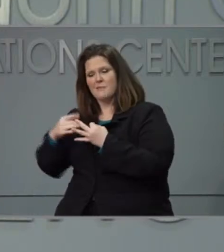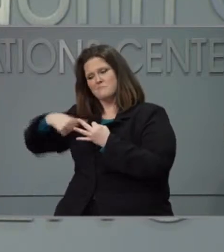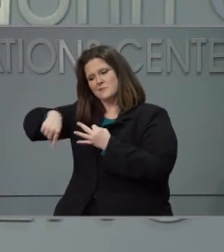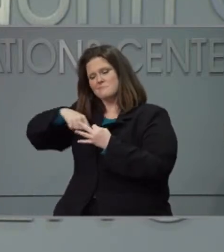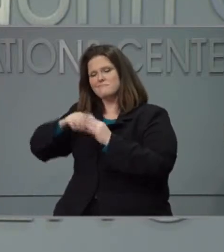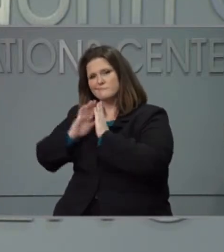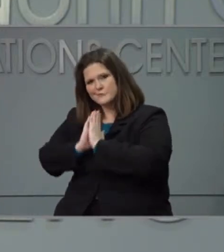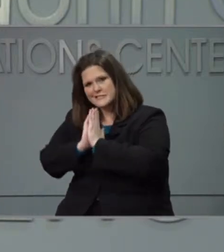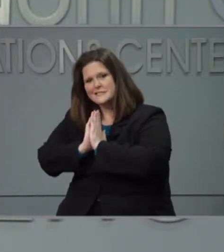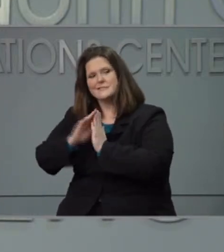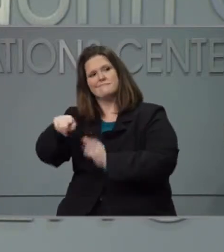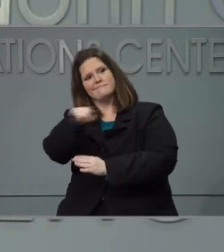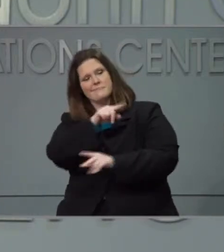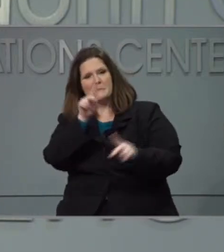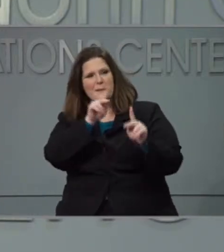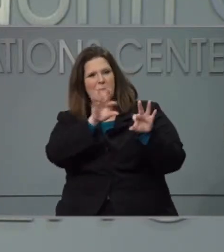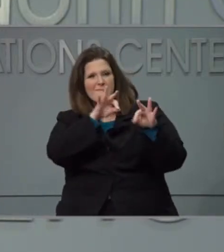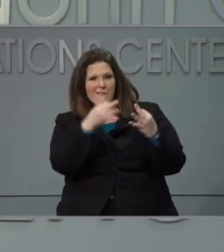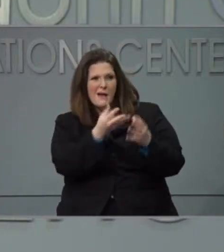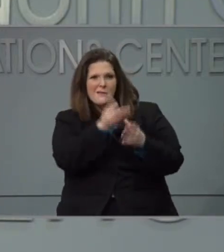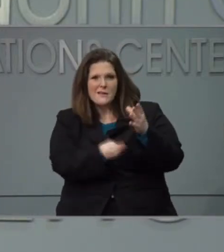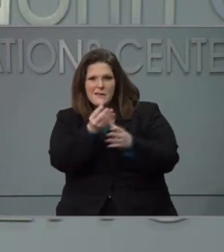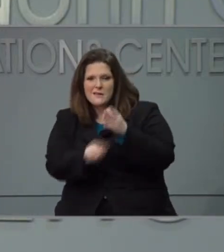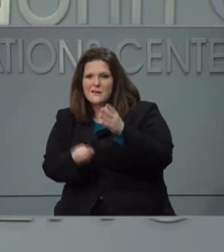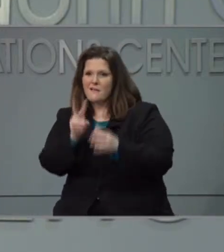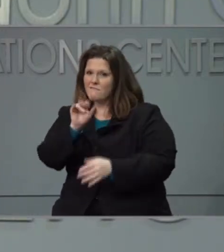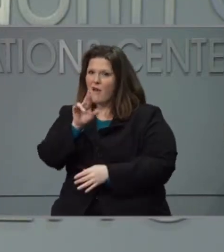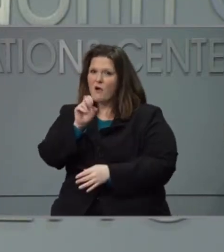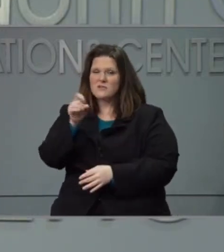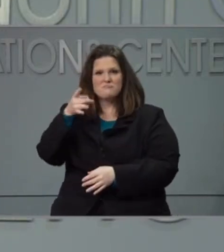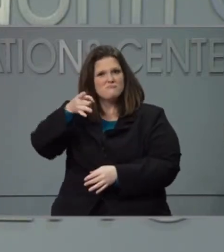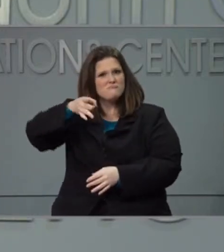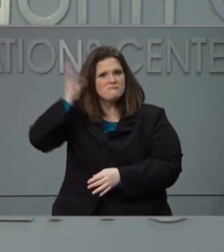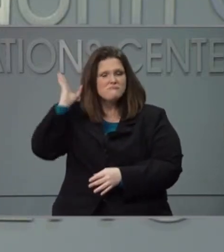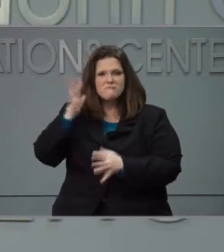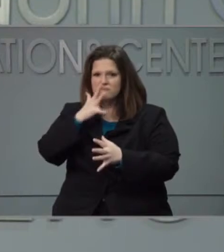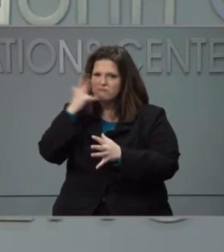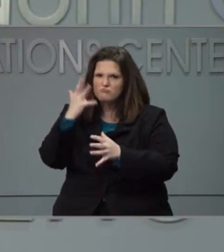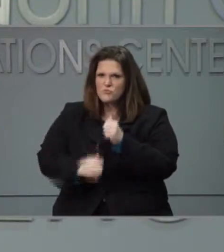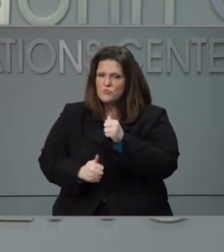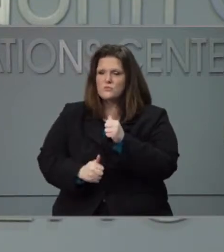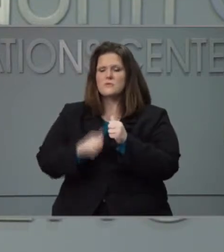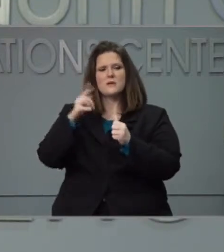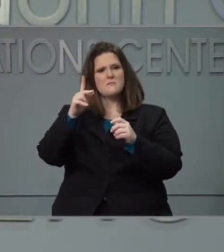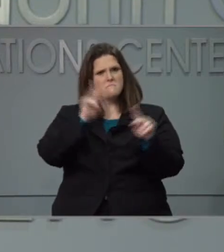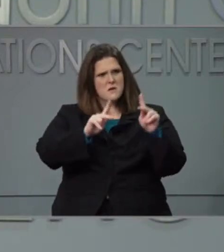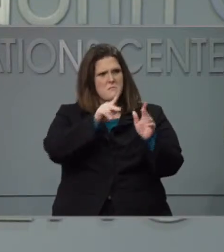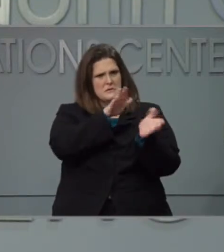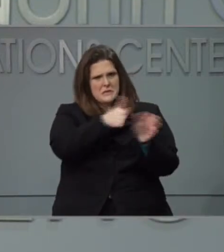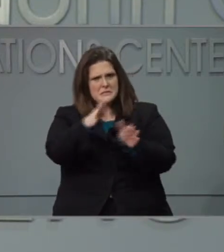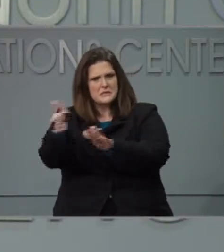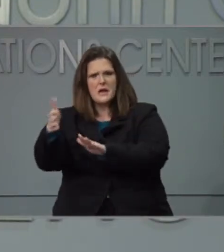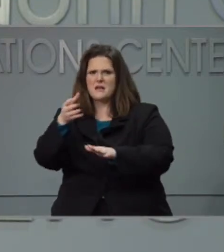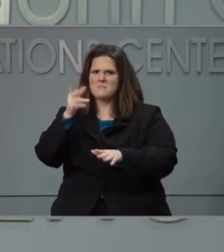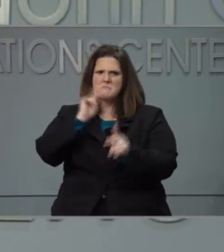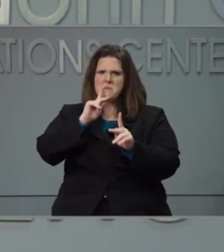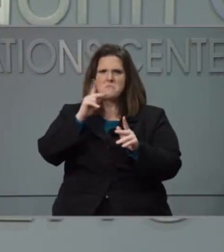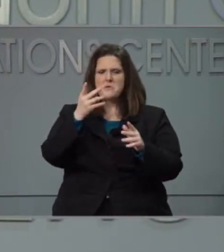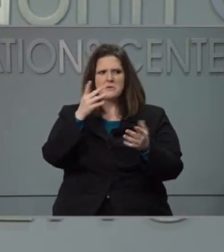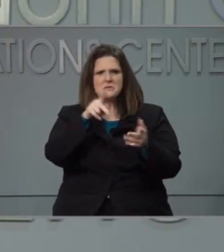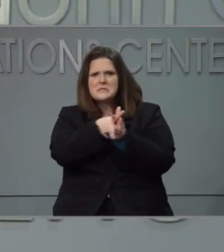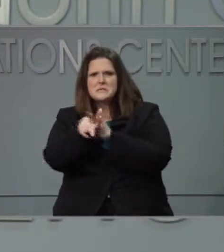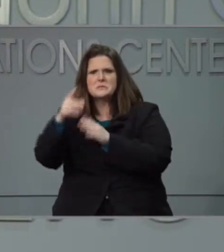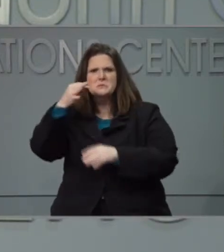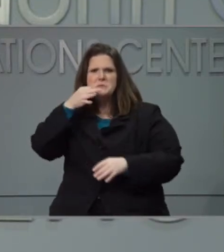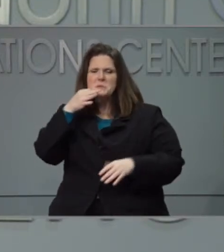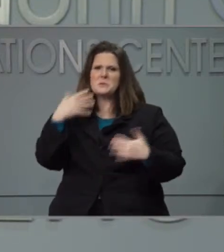for those left behind in the wake of this cruel virus that has taken so many Americans from us too soon. Today,